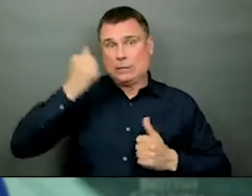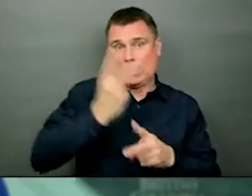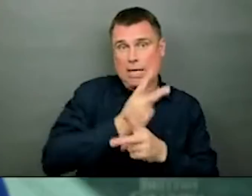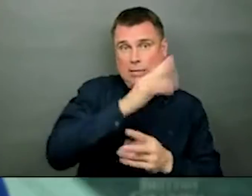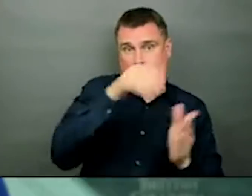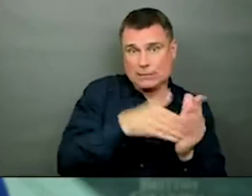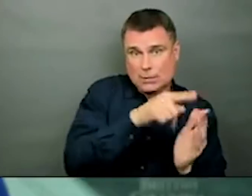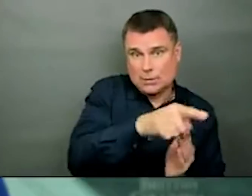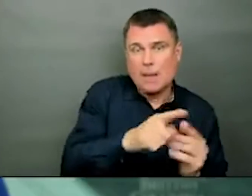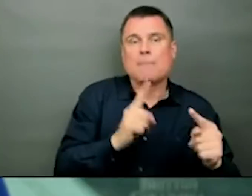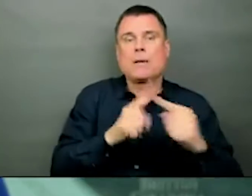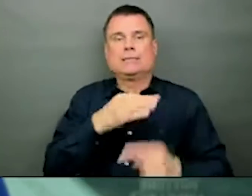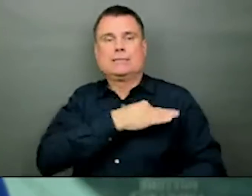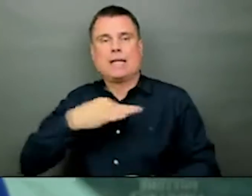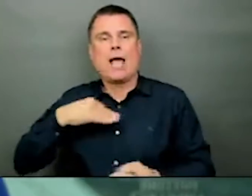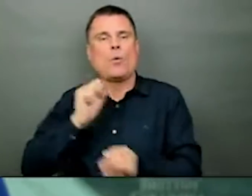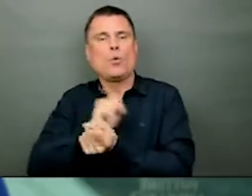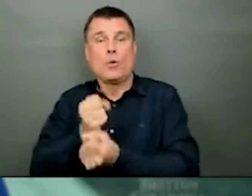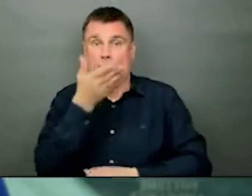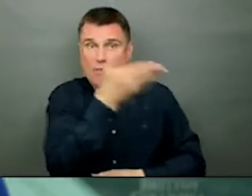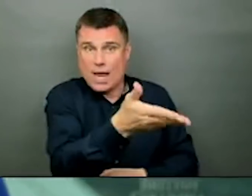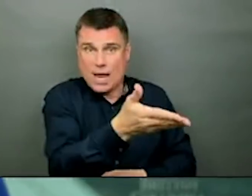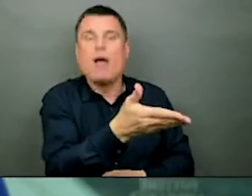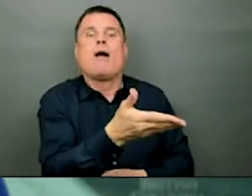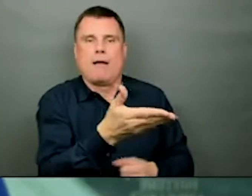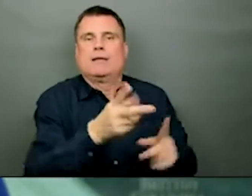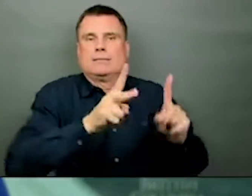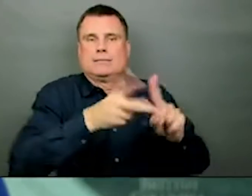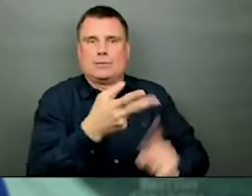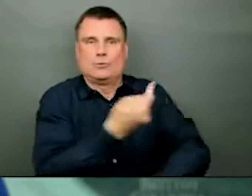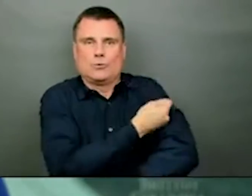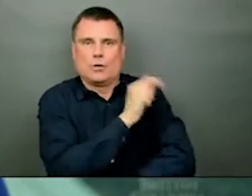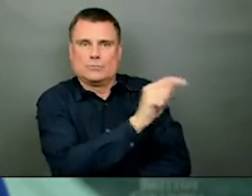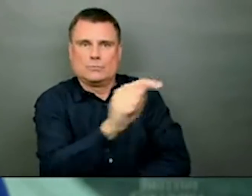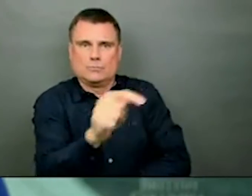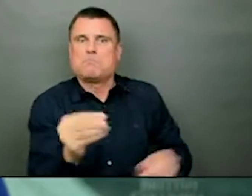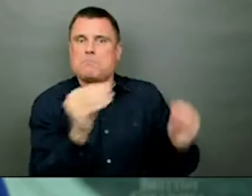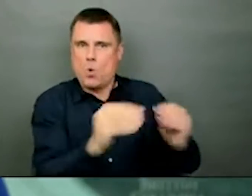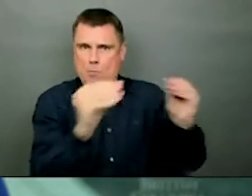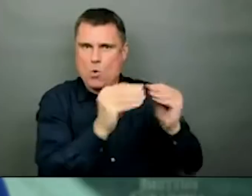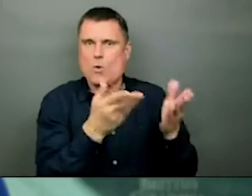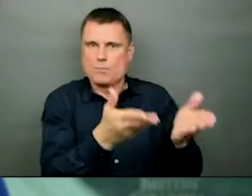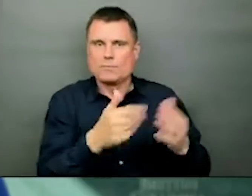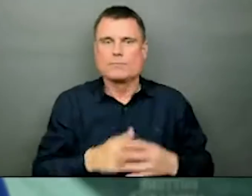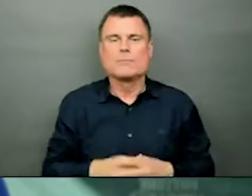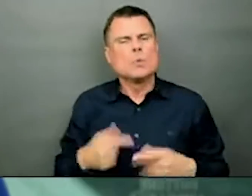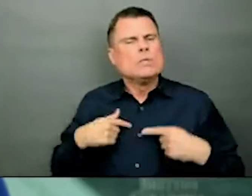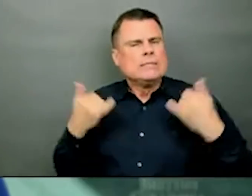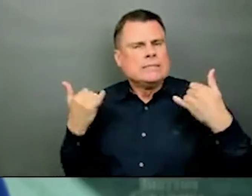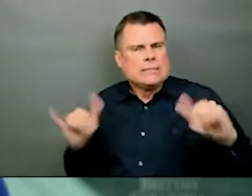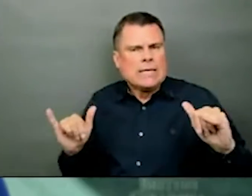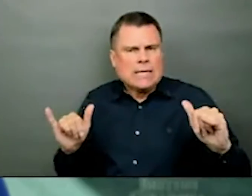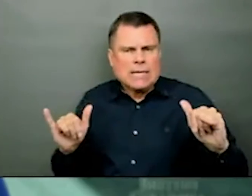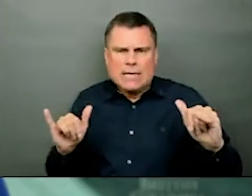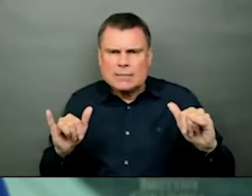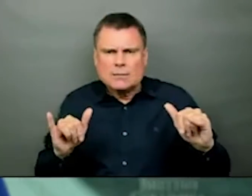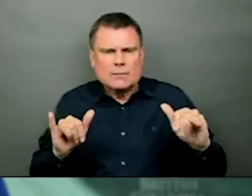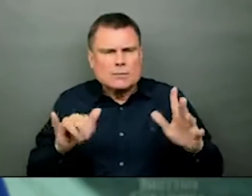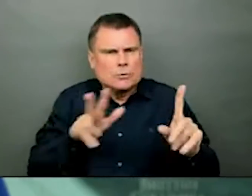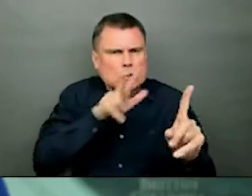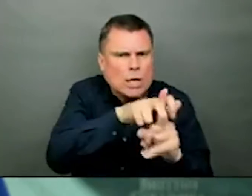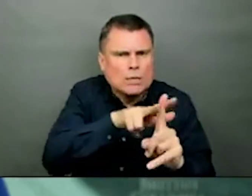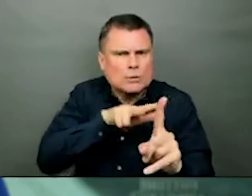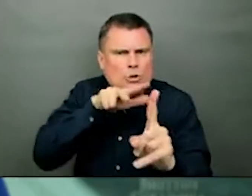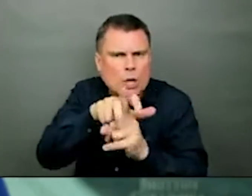in facilities also allows us to clean up some people who may have missed first doses for a number of reasons in long-term care the first